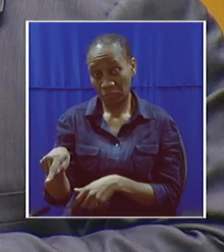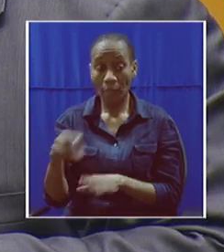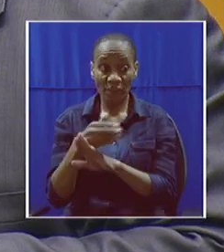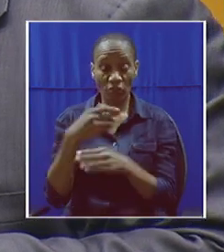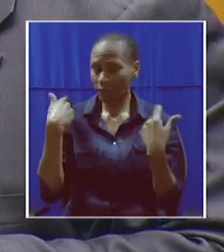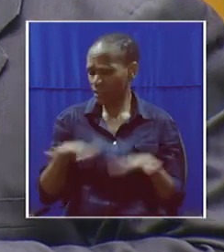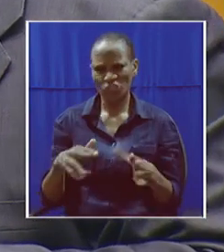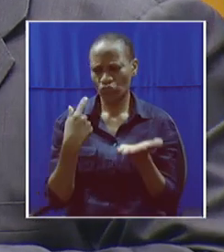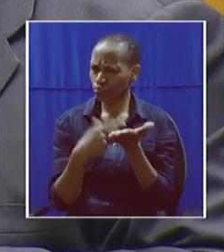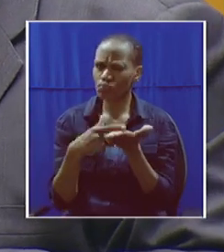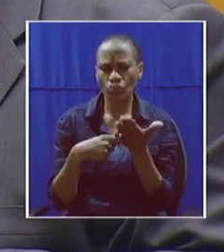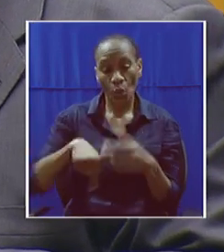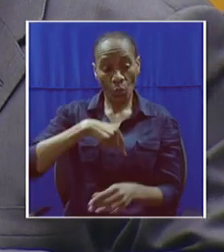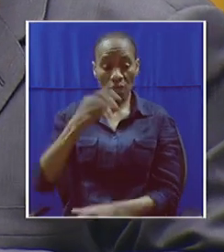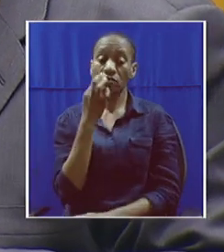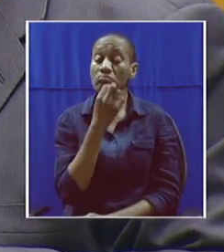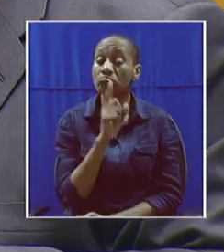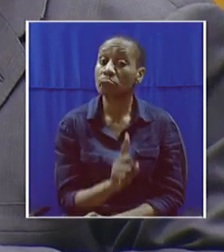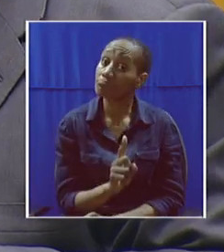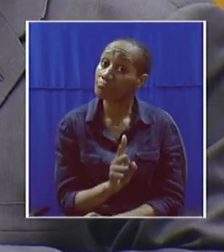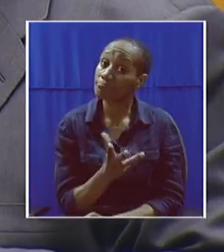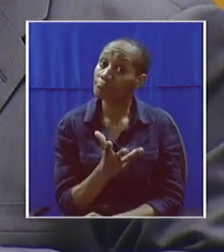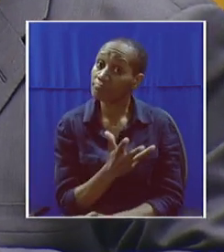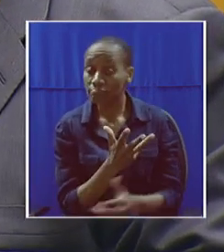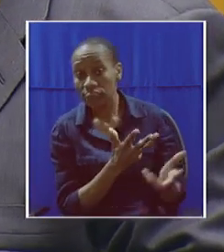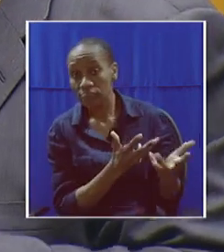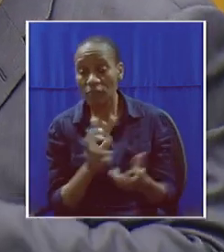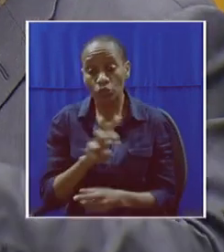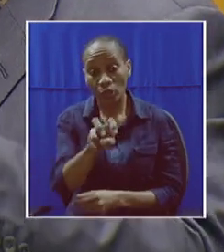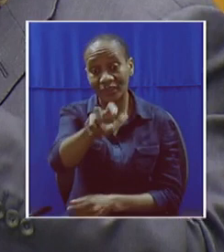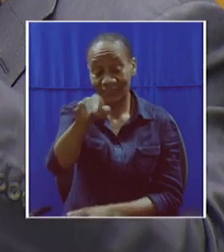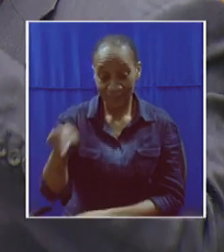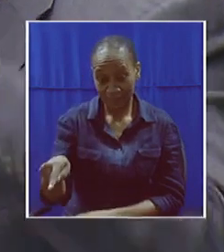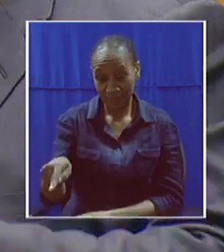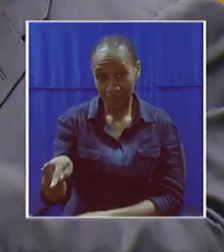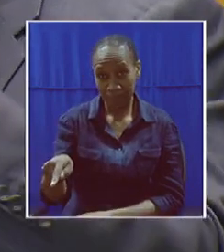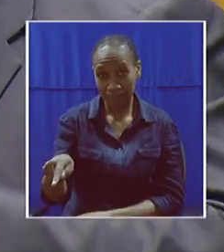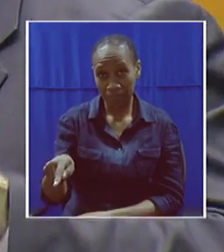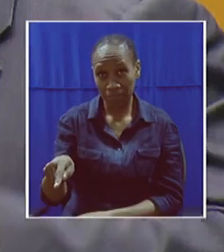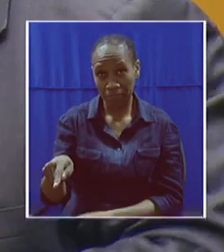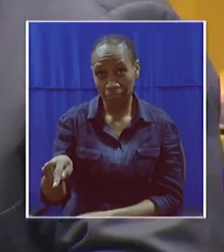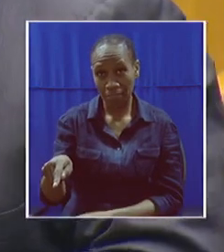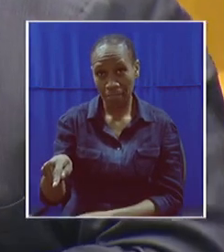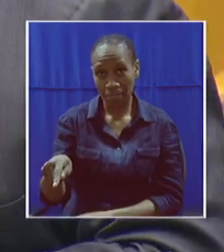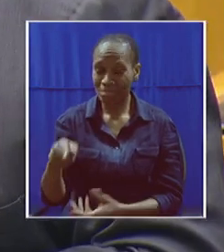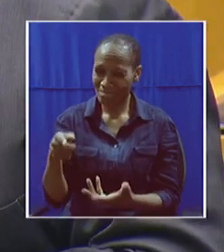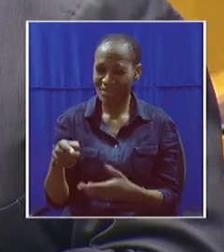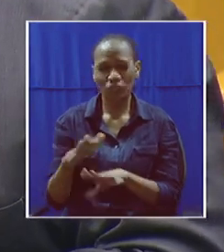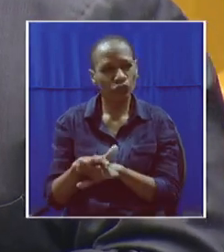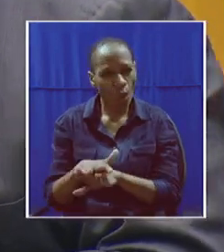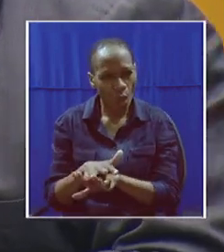before where we said that uh tourism is a a low hanging